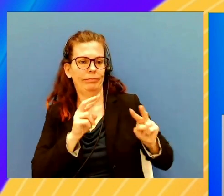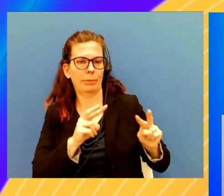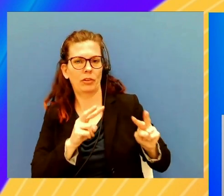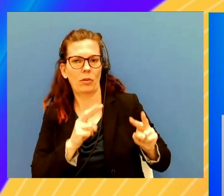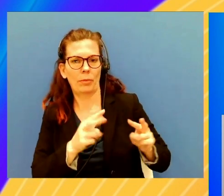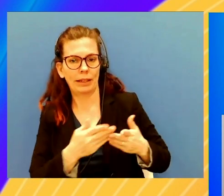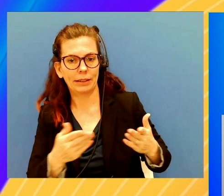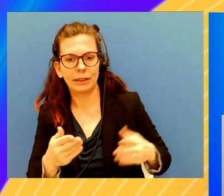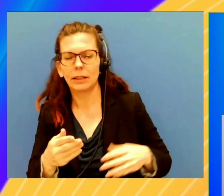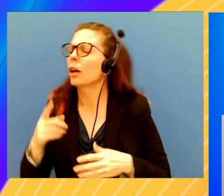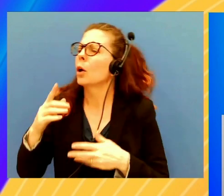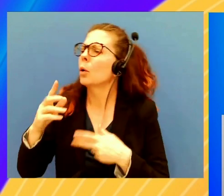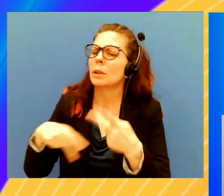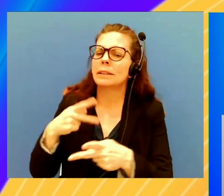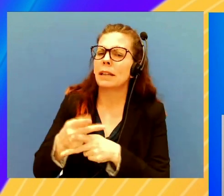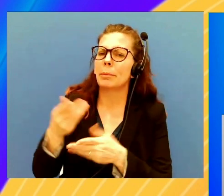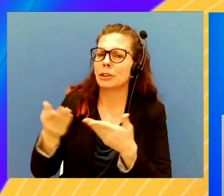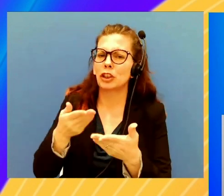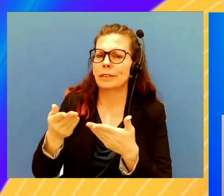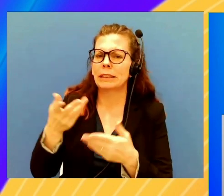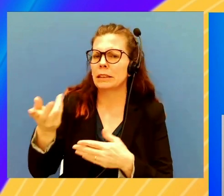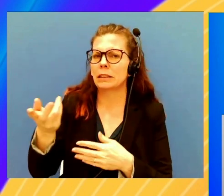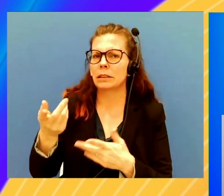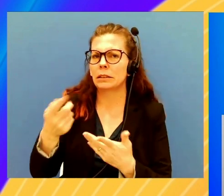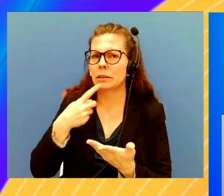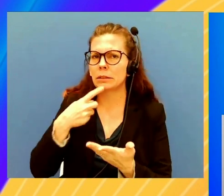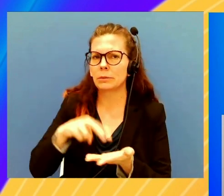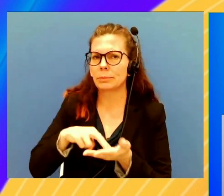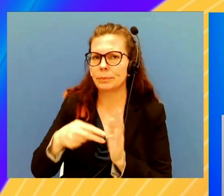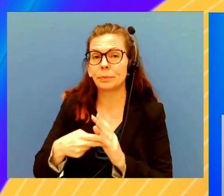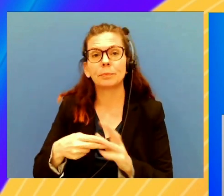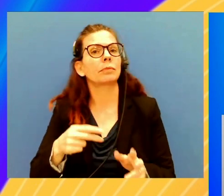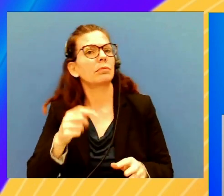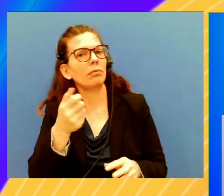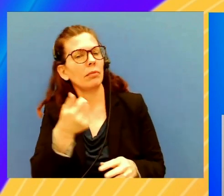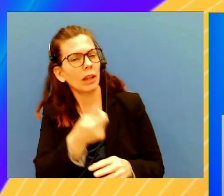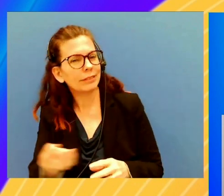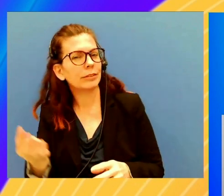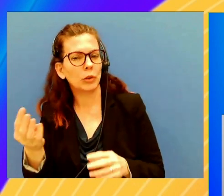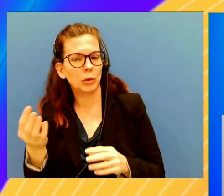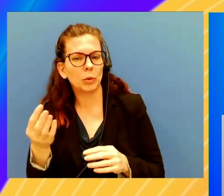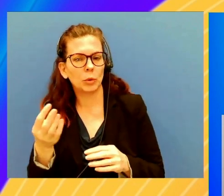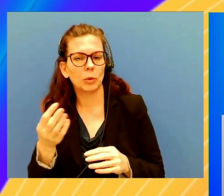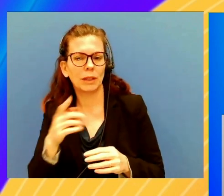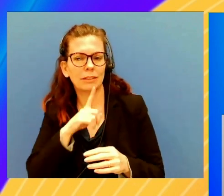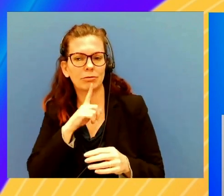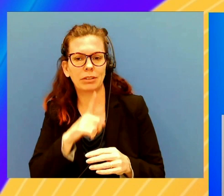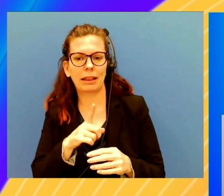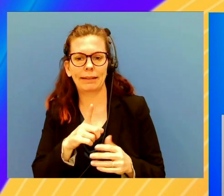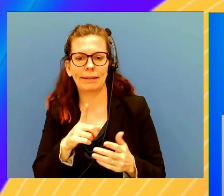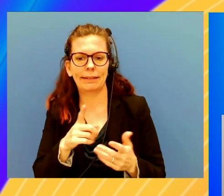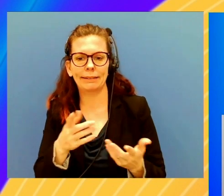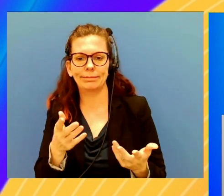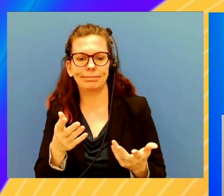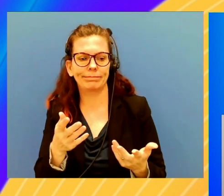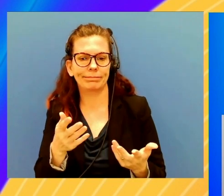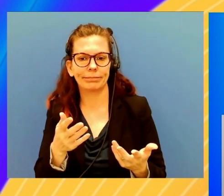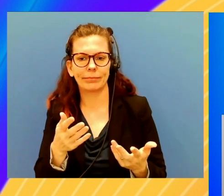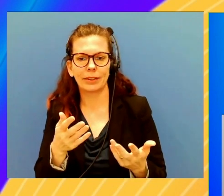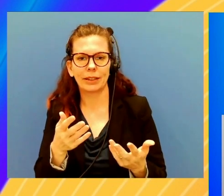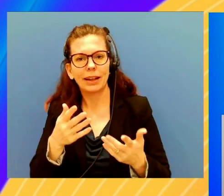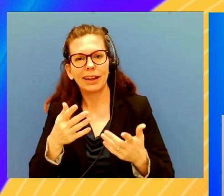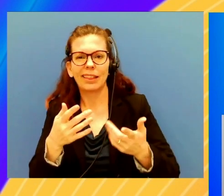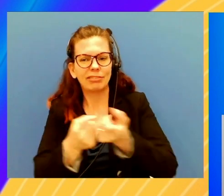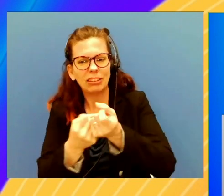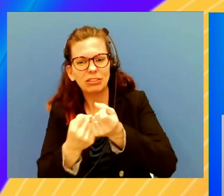of yeah, services are we talking about? yeah, so there's a few that really are kind of